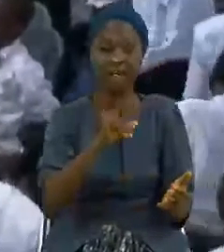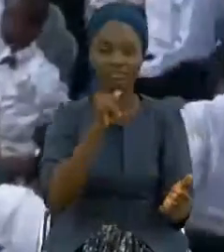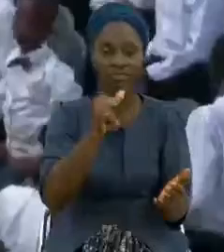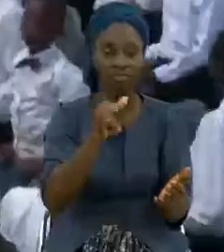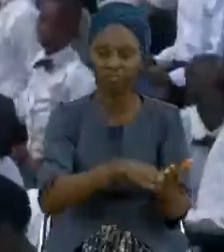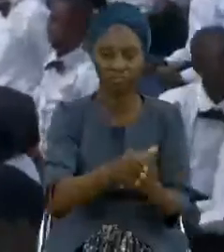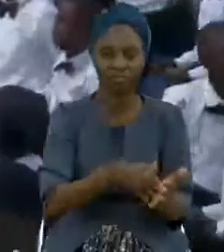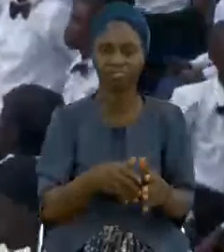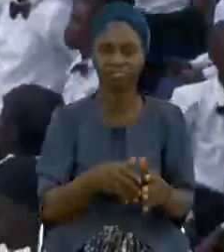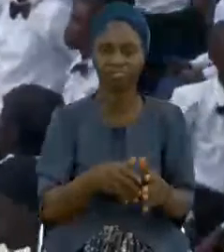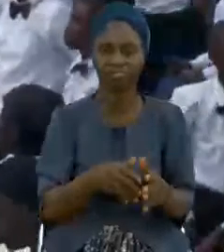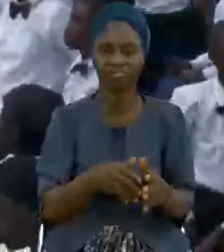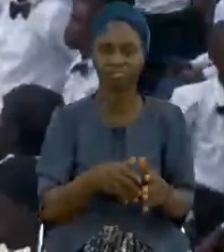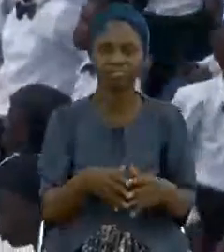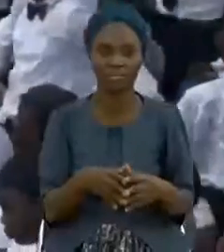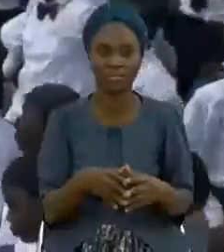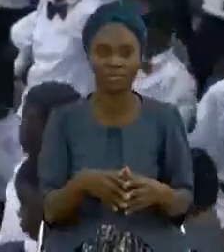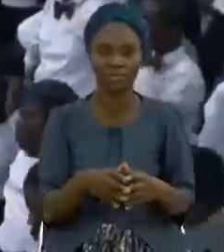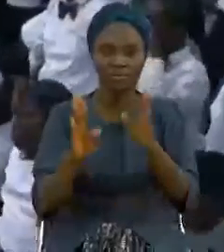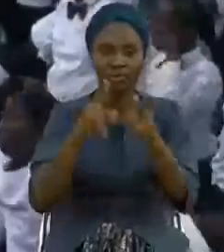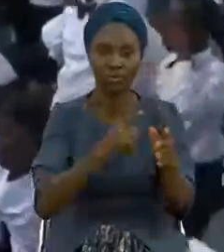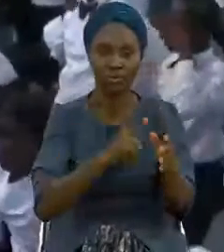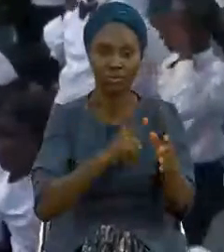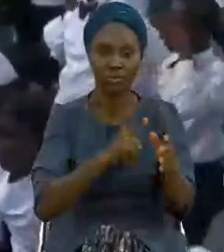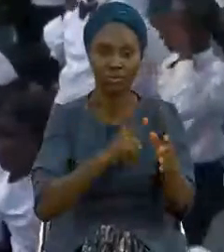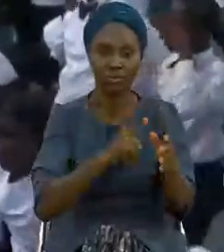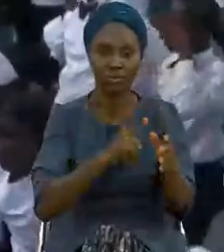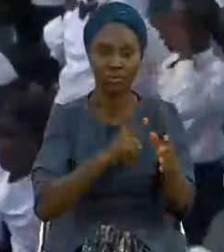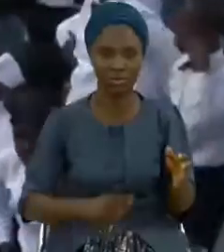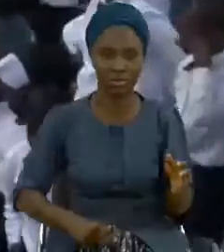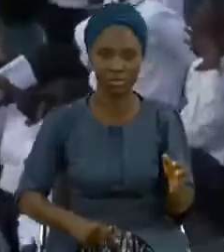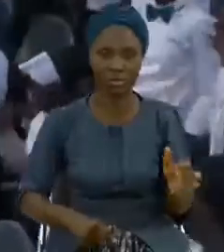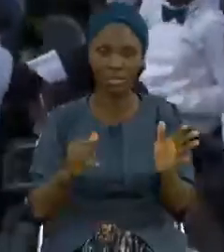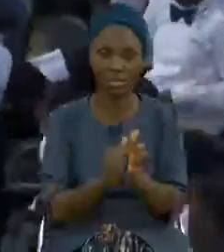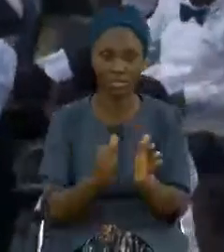that they'll be yours. Open your mouth and tell the Lord.